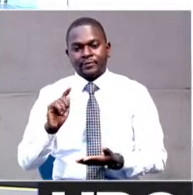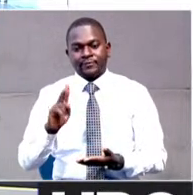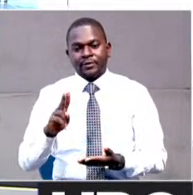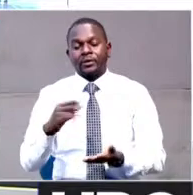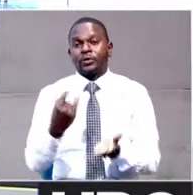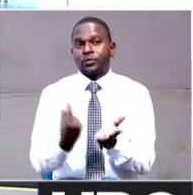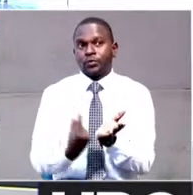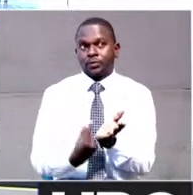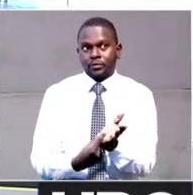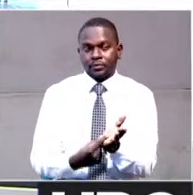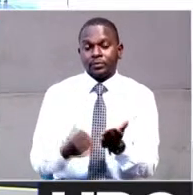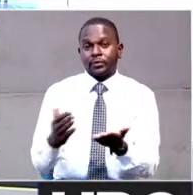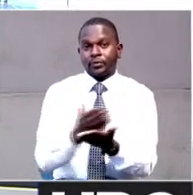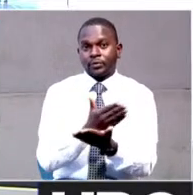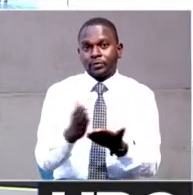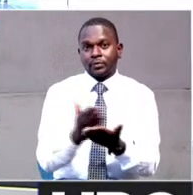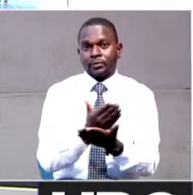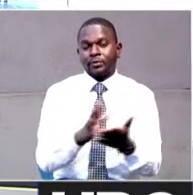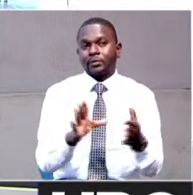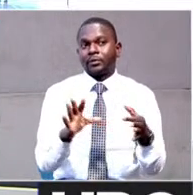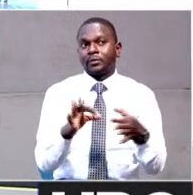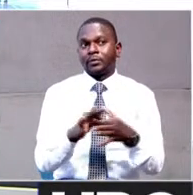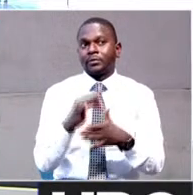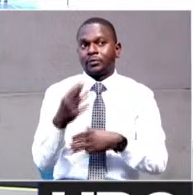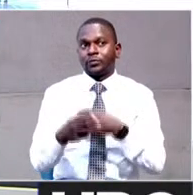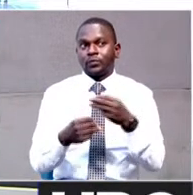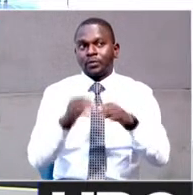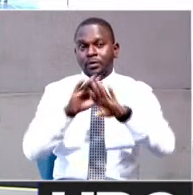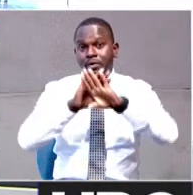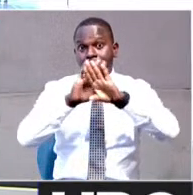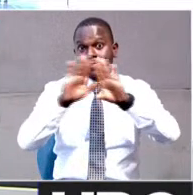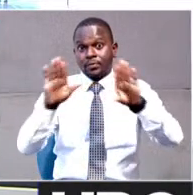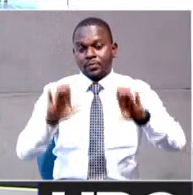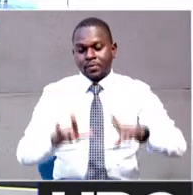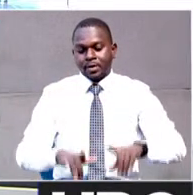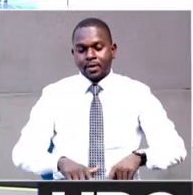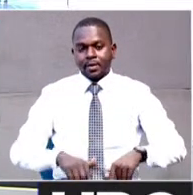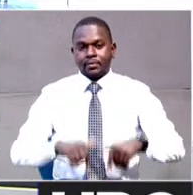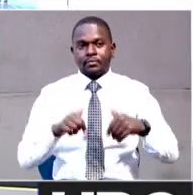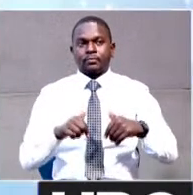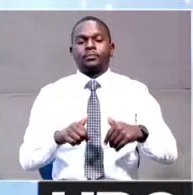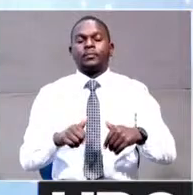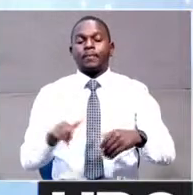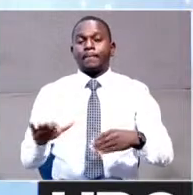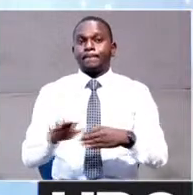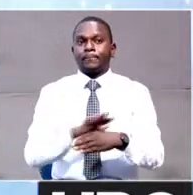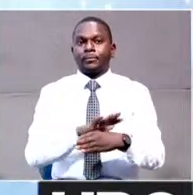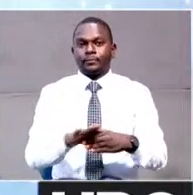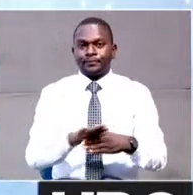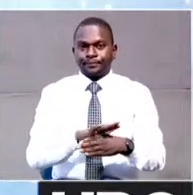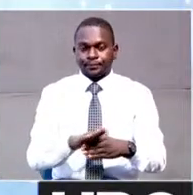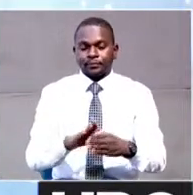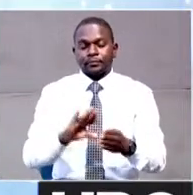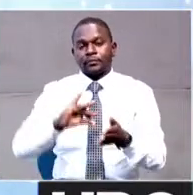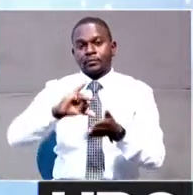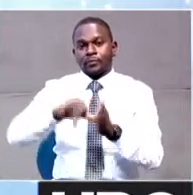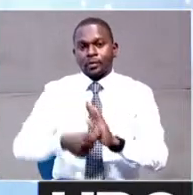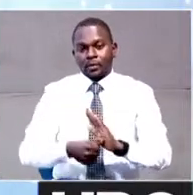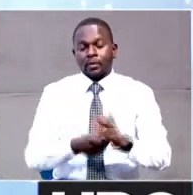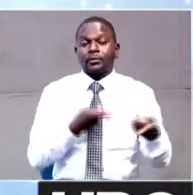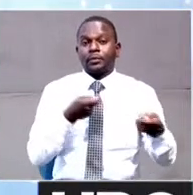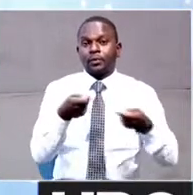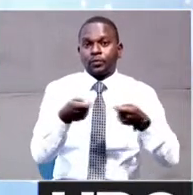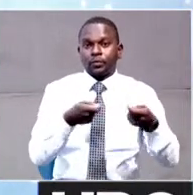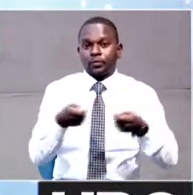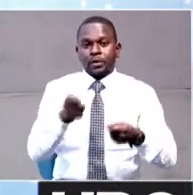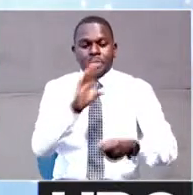Uganda. So do care to share those links and let the world know we are live. Moving on in business, the Insurance Regulatory